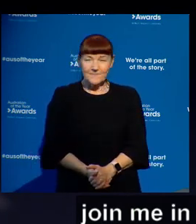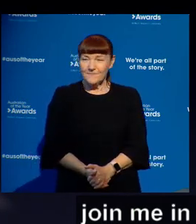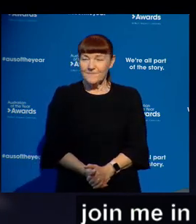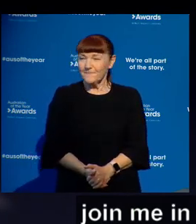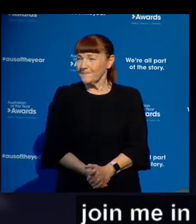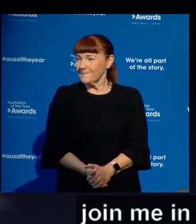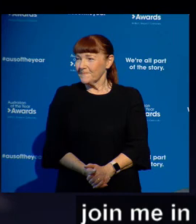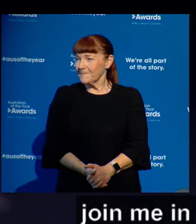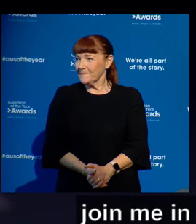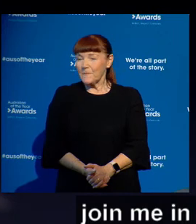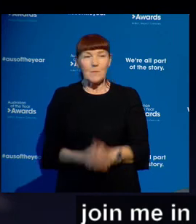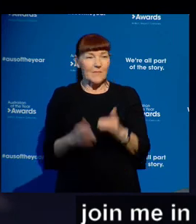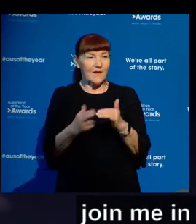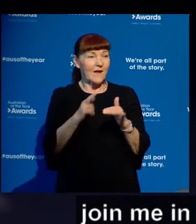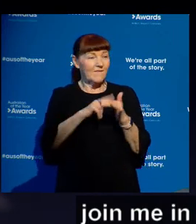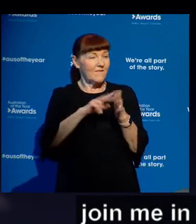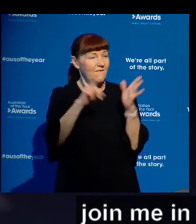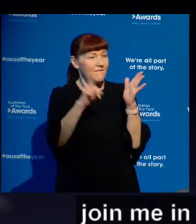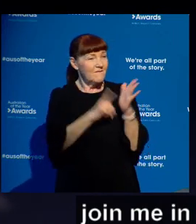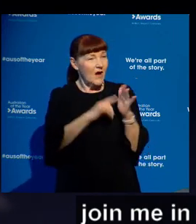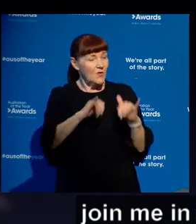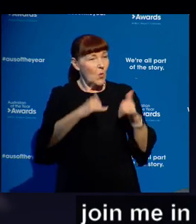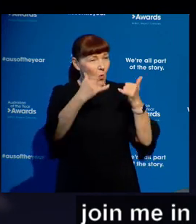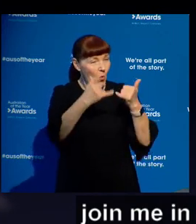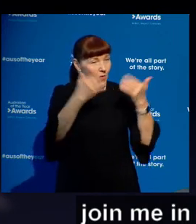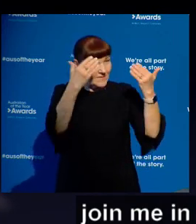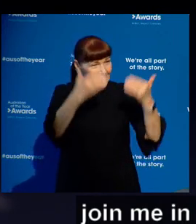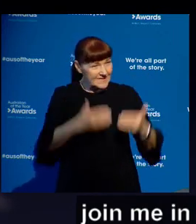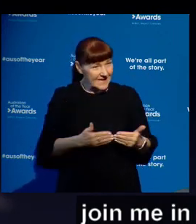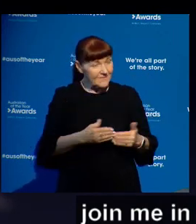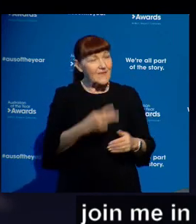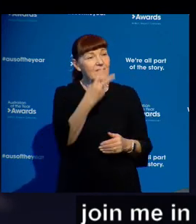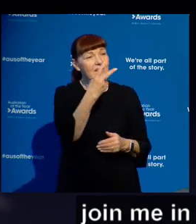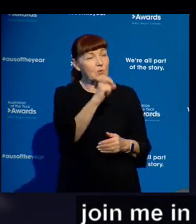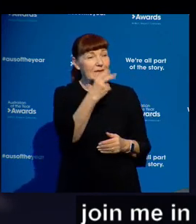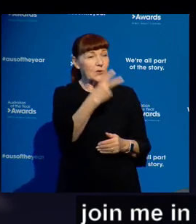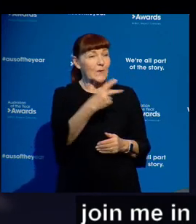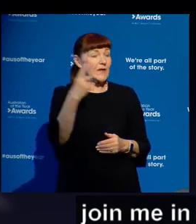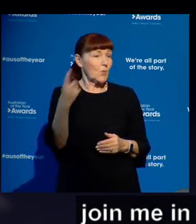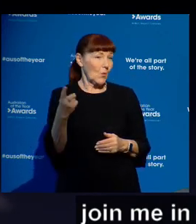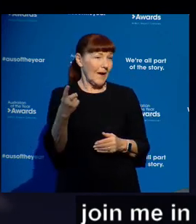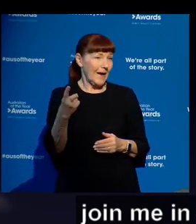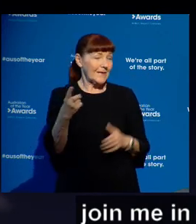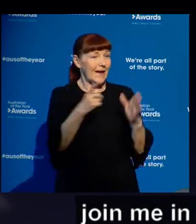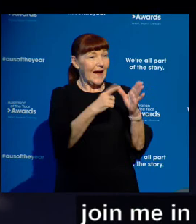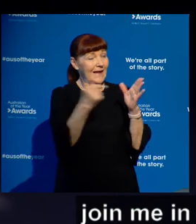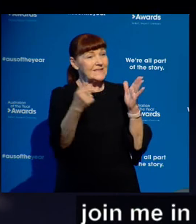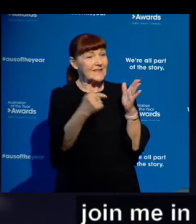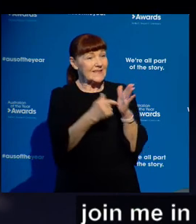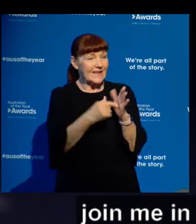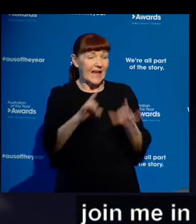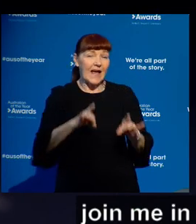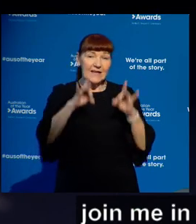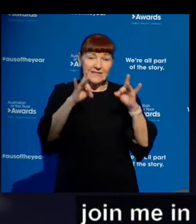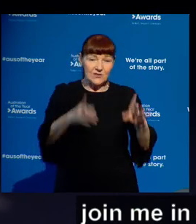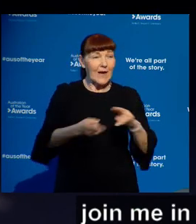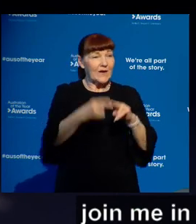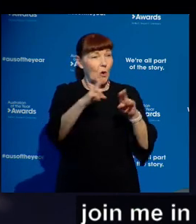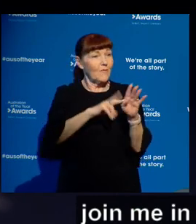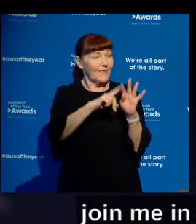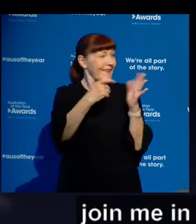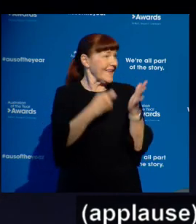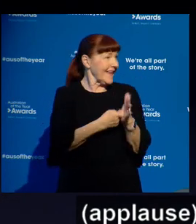And our final award this evening is the 2021 ACT Australian of the